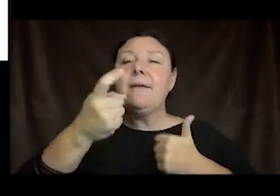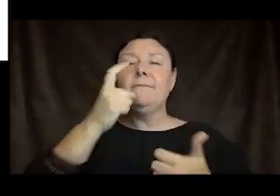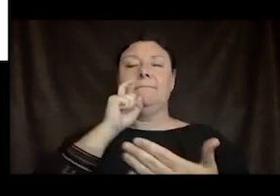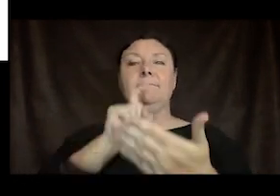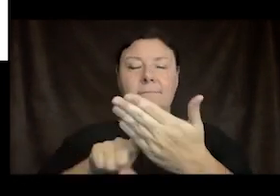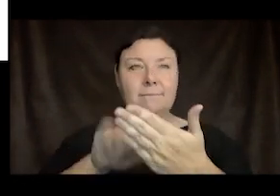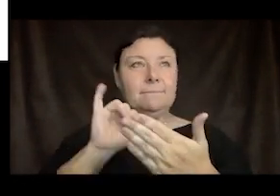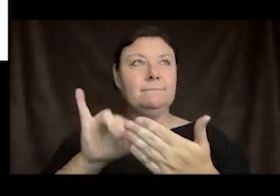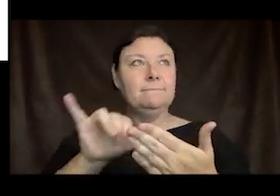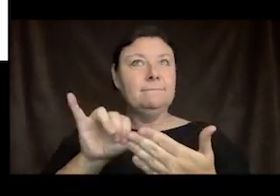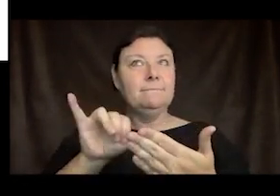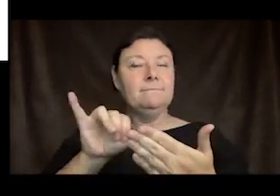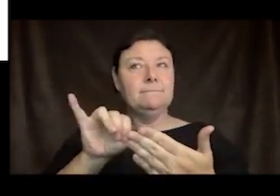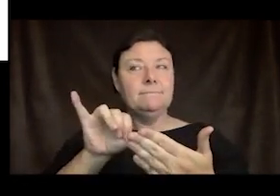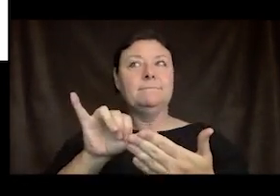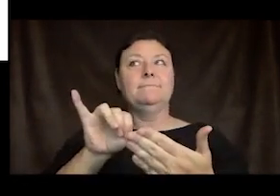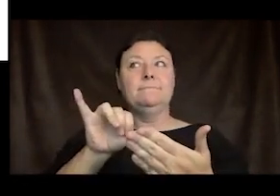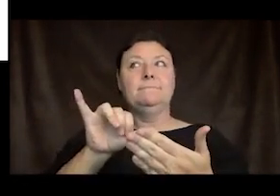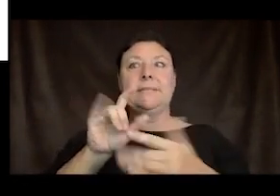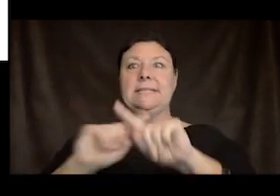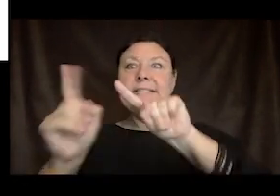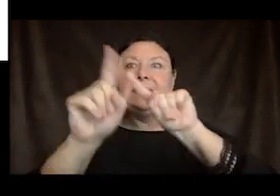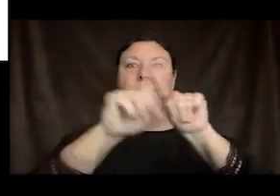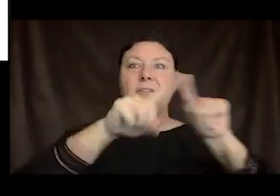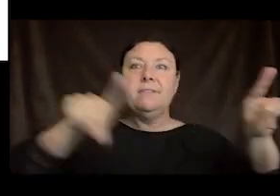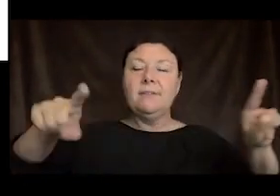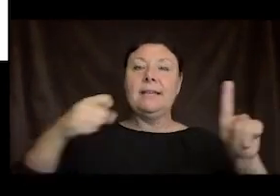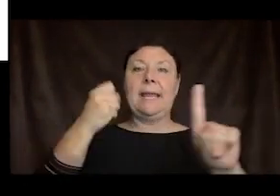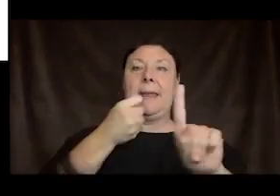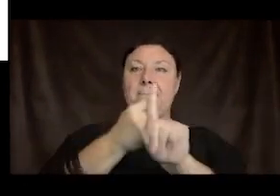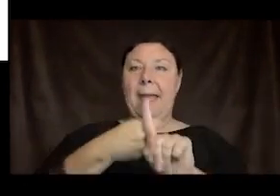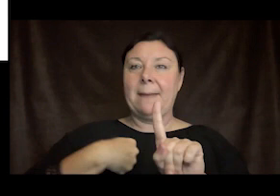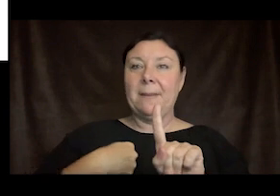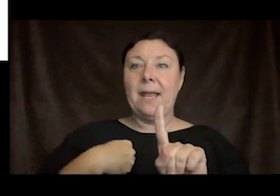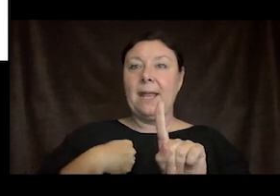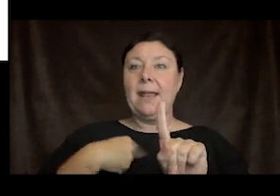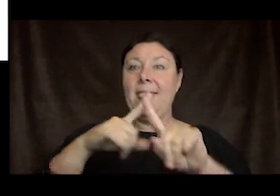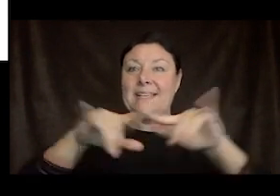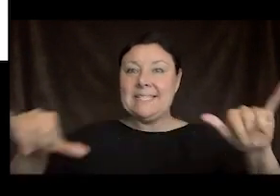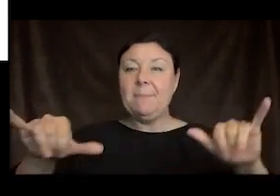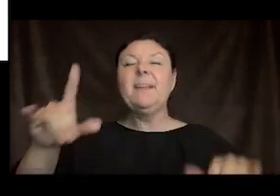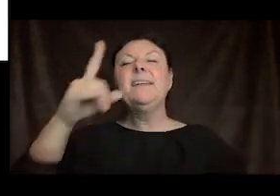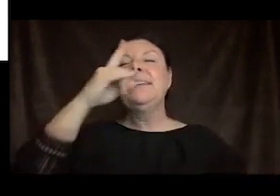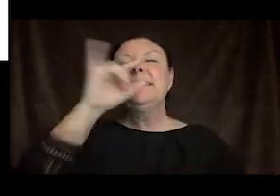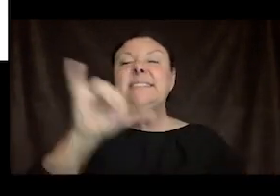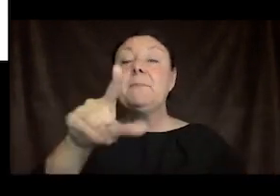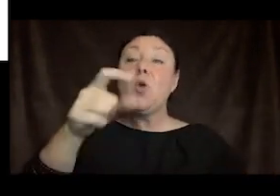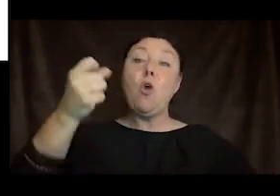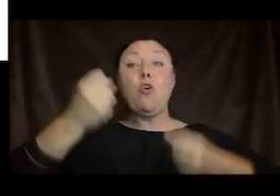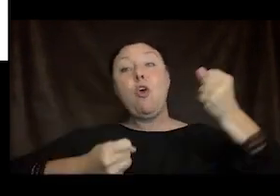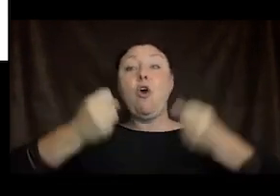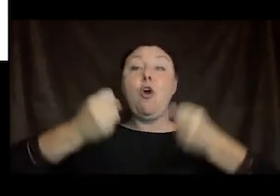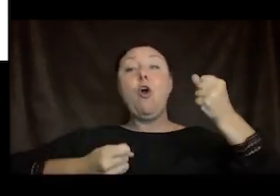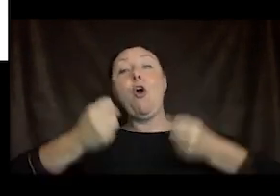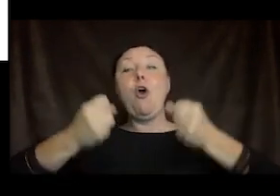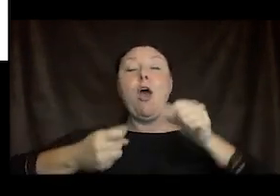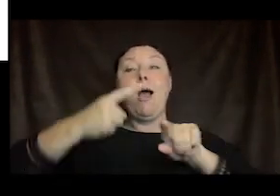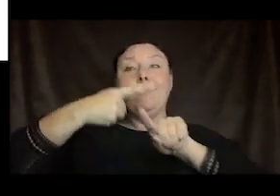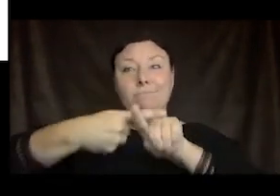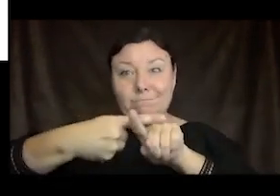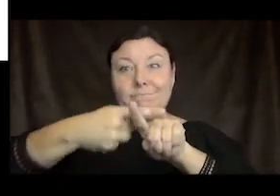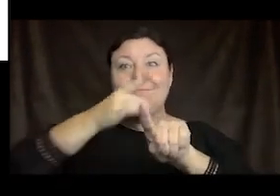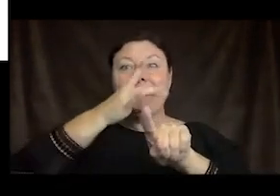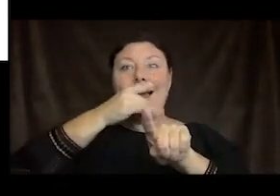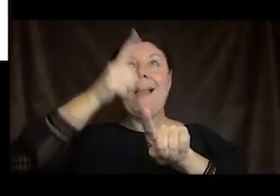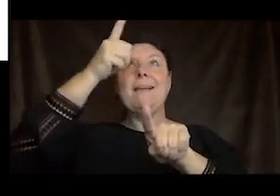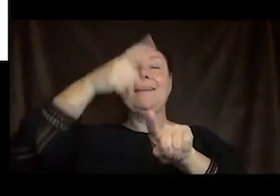by more than one thing at a time. So if you think about driving a car, right, when you're in the middle of an intersection, you're not really